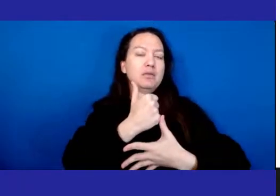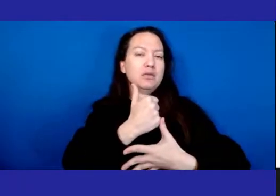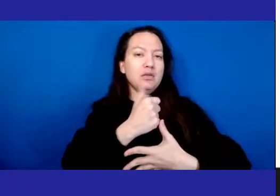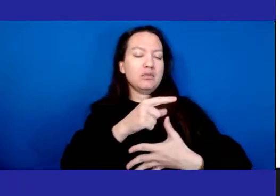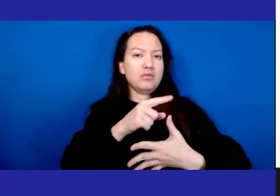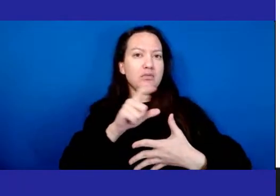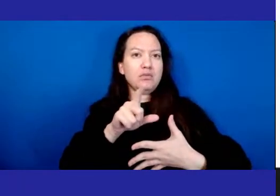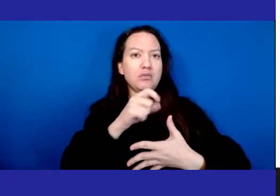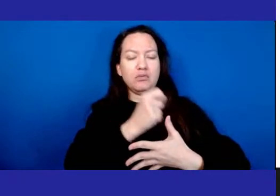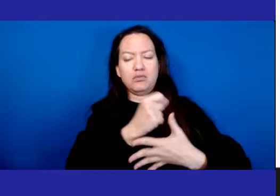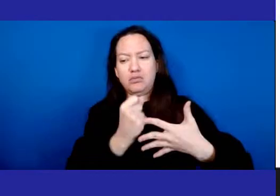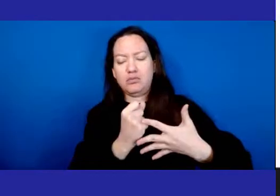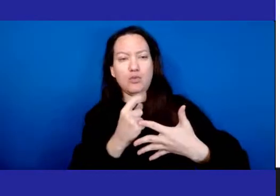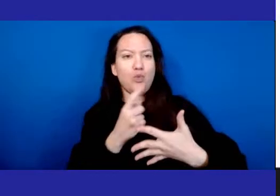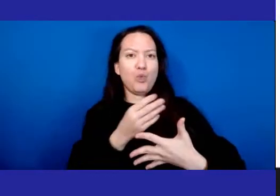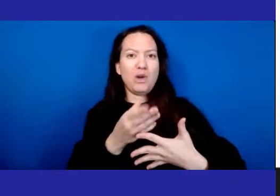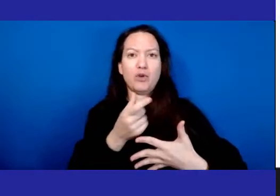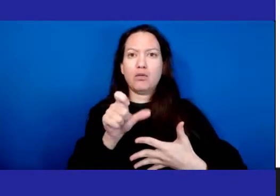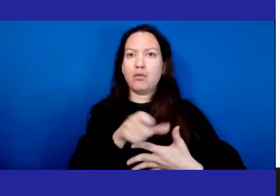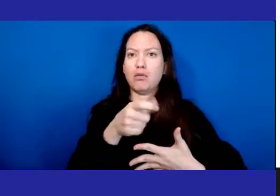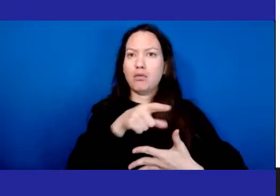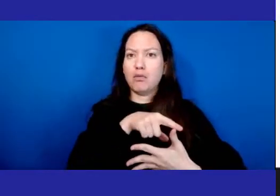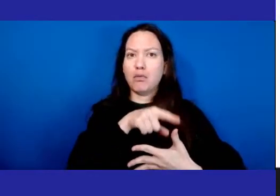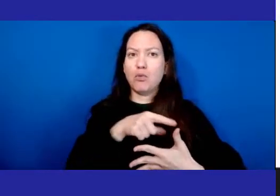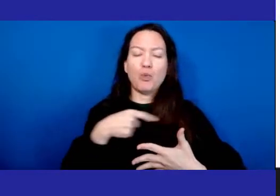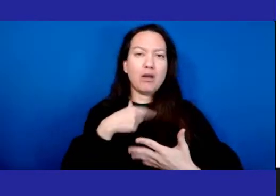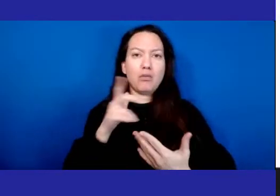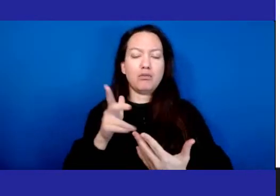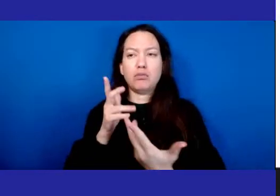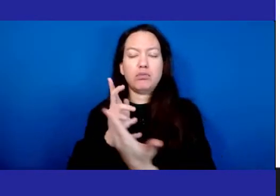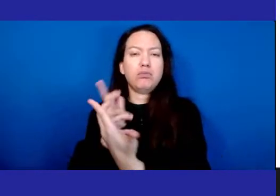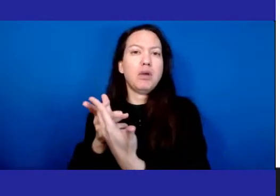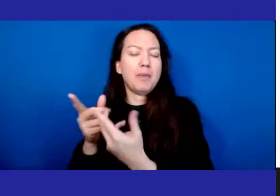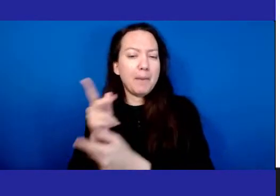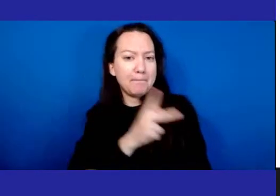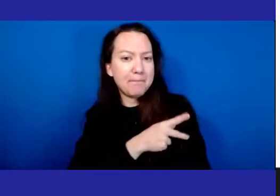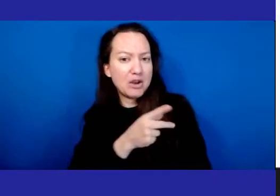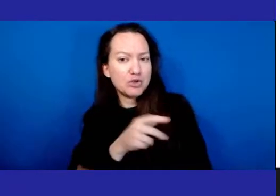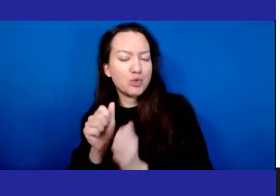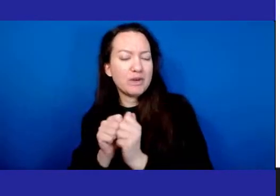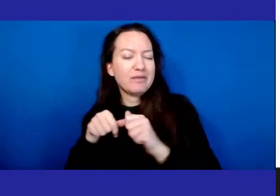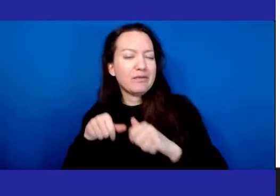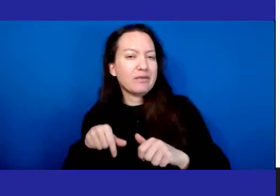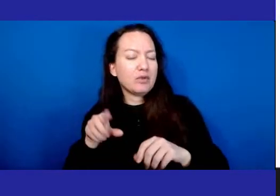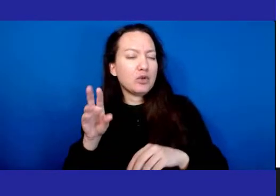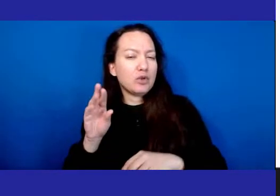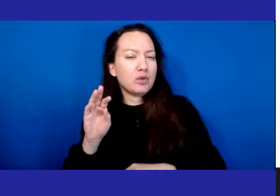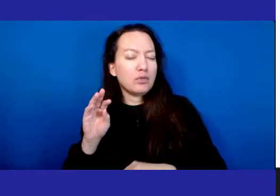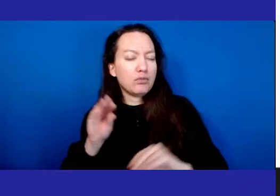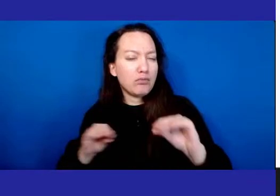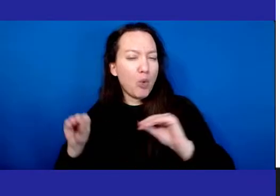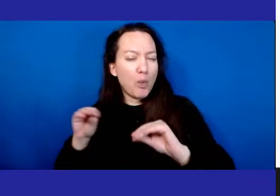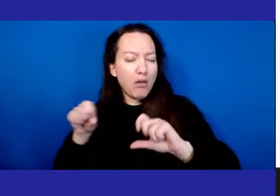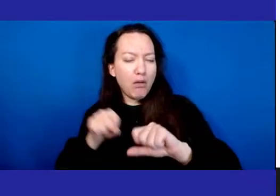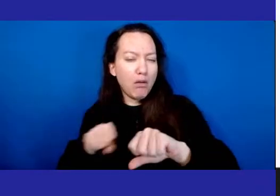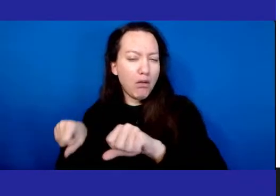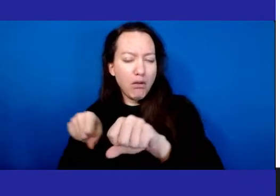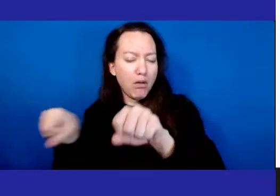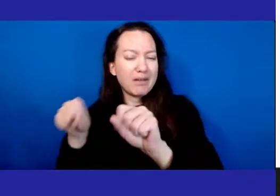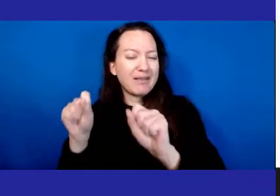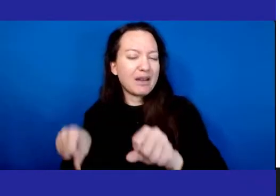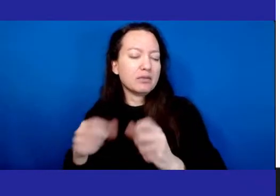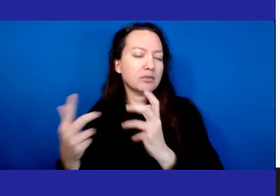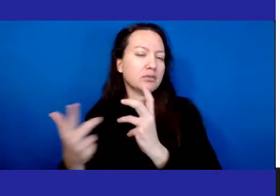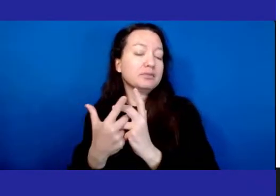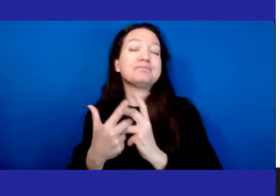going on, that we can then accompany that patient with this mobile unit Yeah. no matter where. Yeah, I think